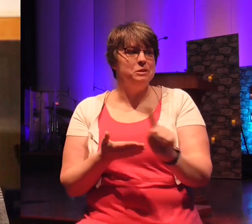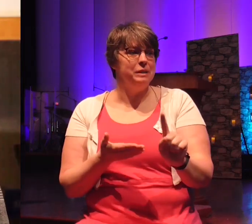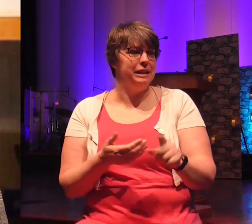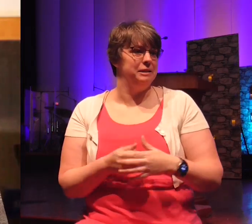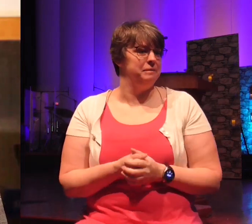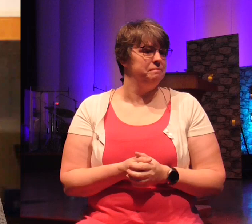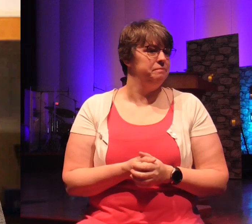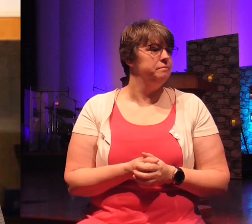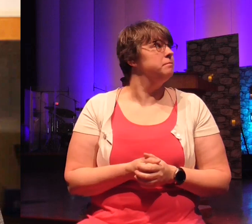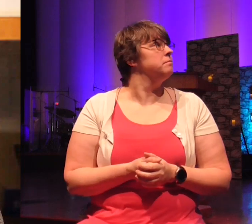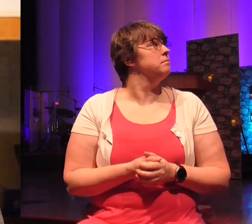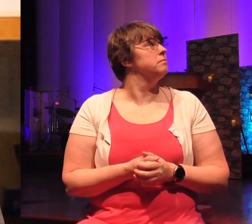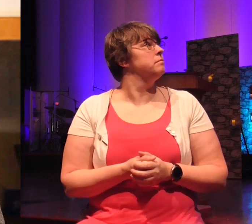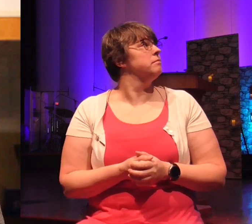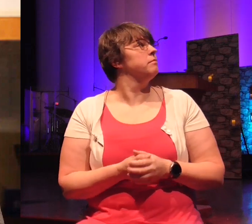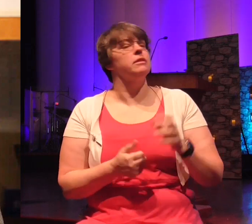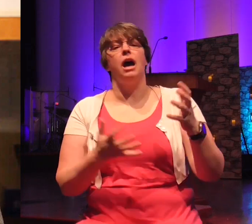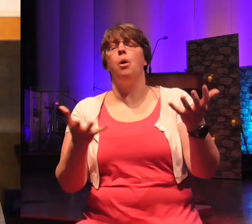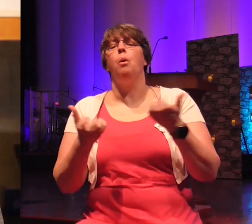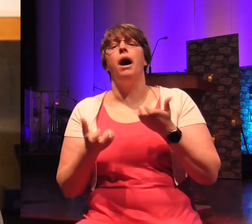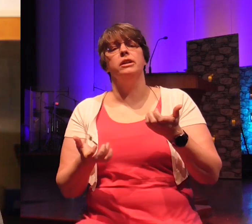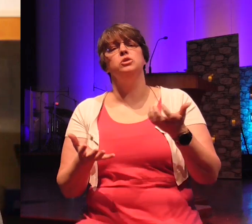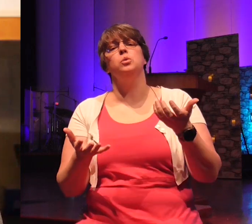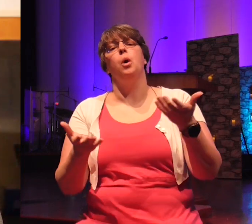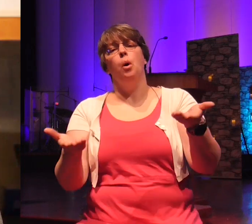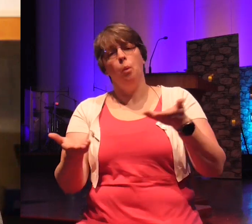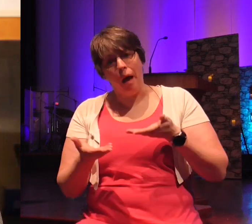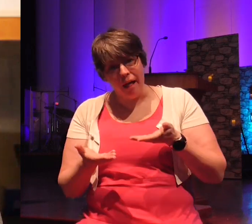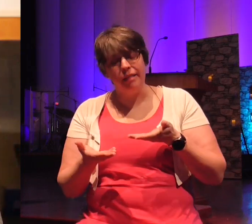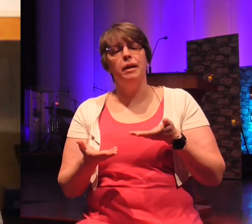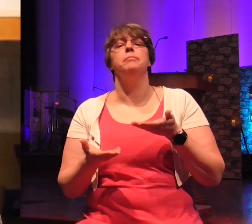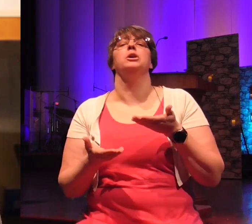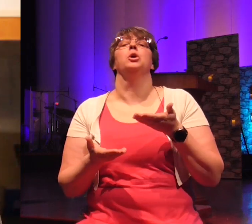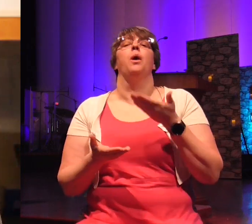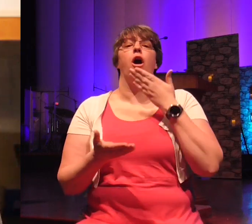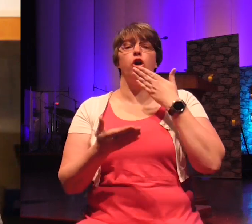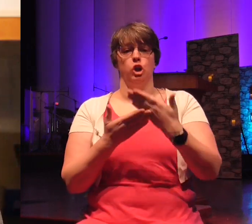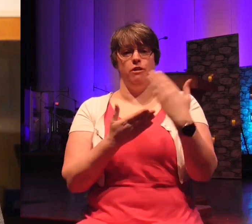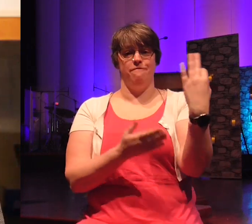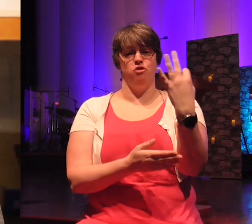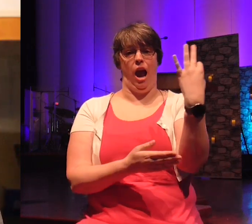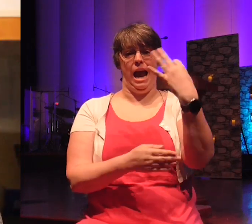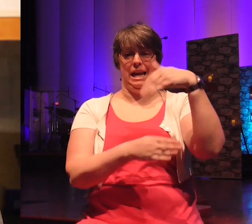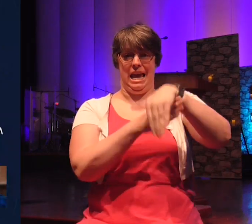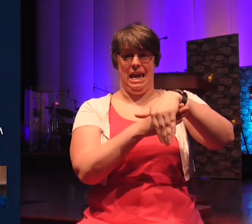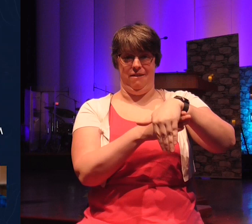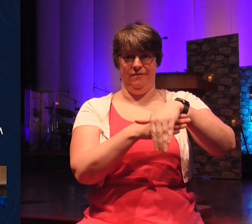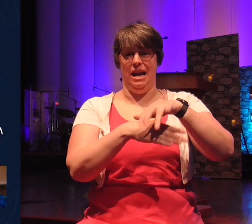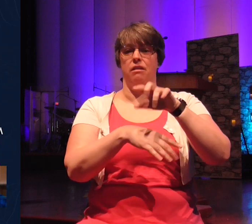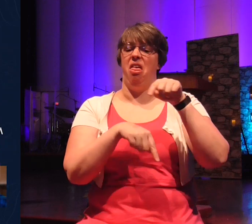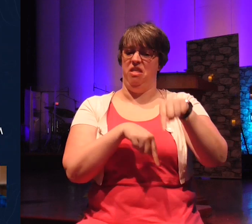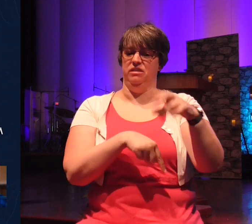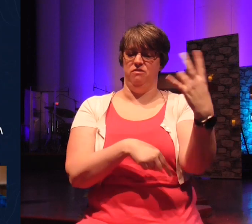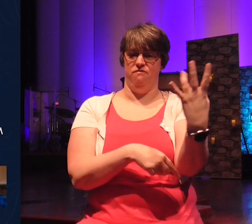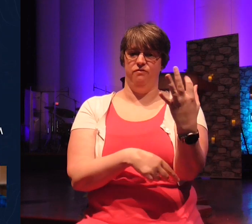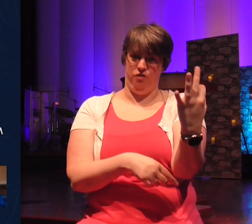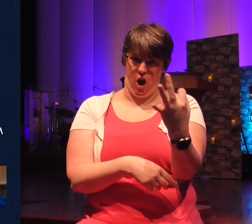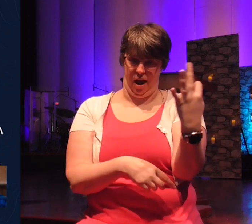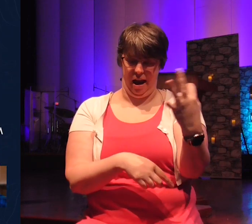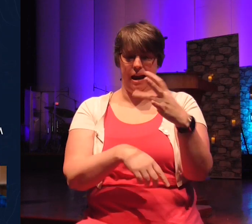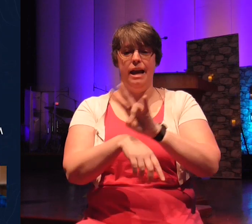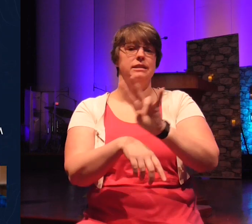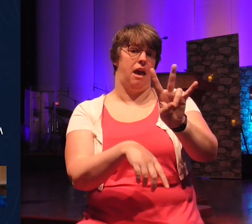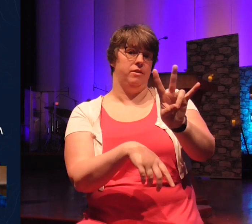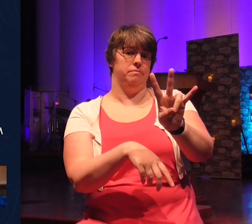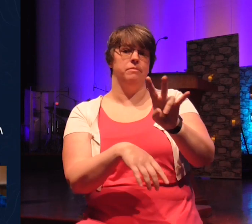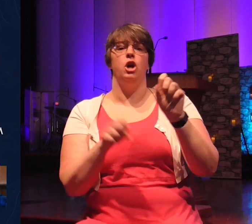I'd like to personally welcome you to our Good Friday evening service this year on April 7th. It's at 7 p.m. There's an opportunity to walk